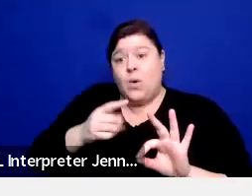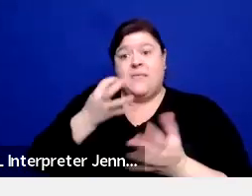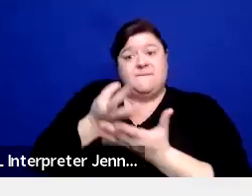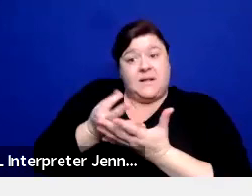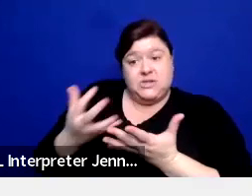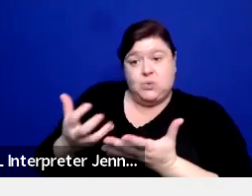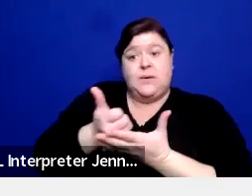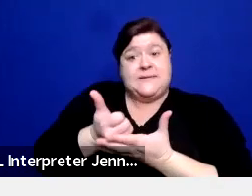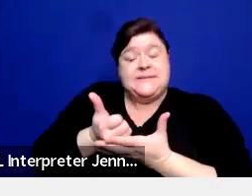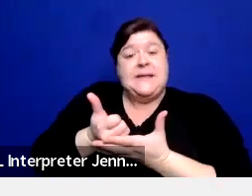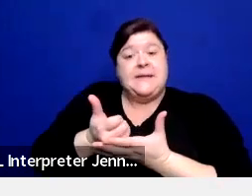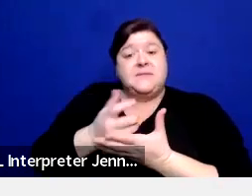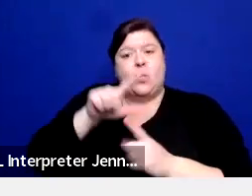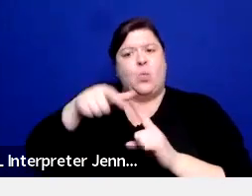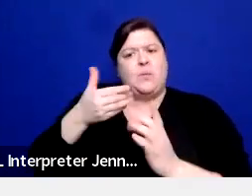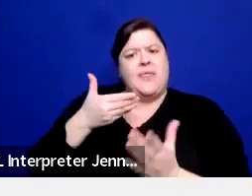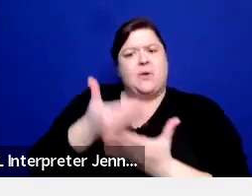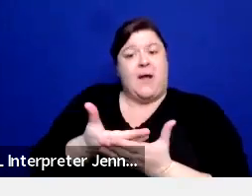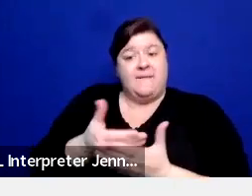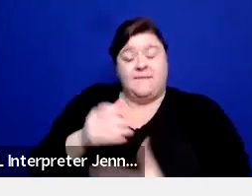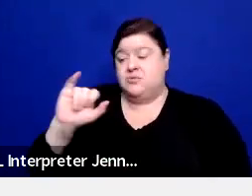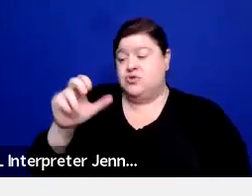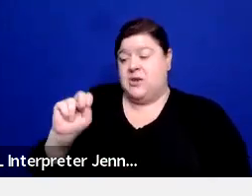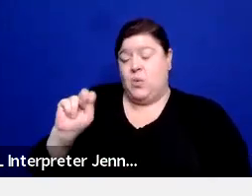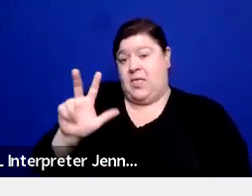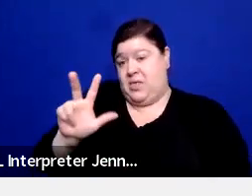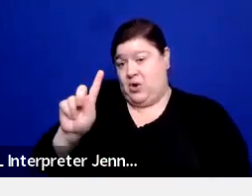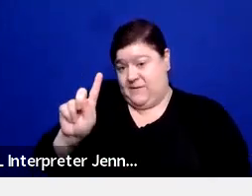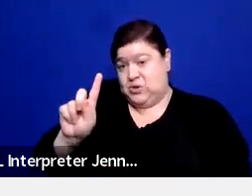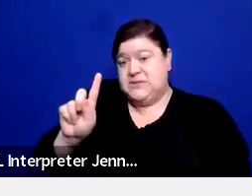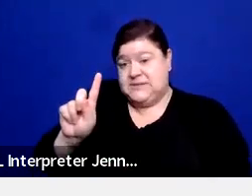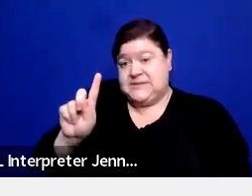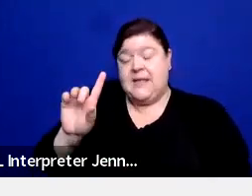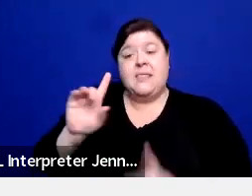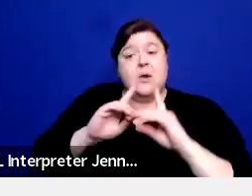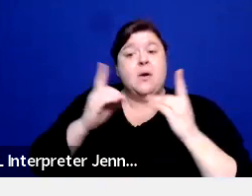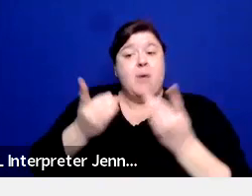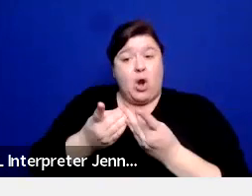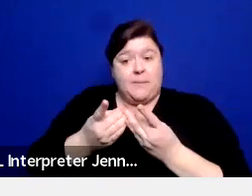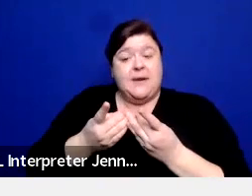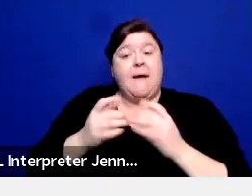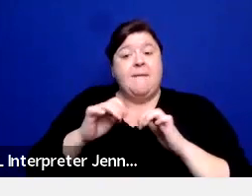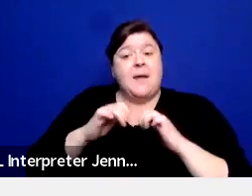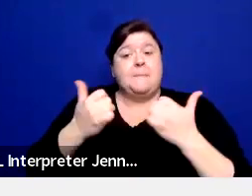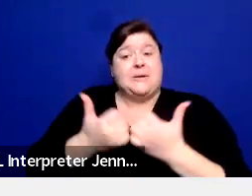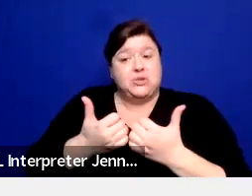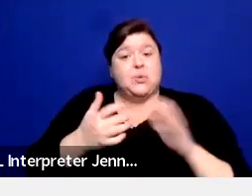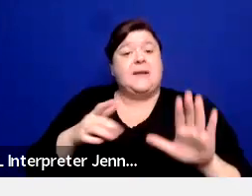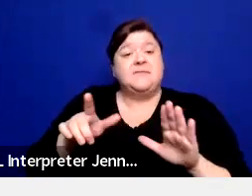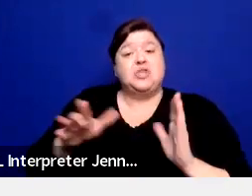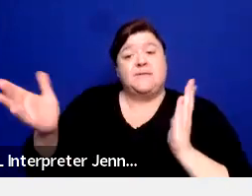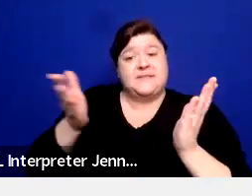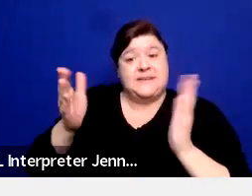received. And on January 31st, the Department of Administrative Services mailed those